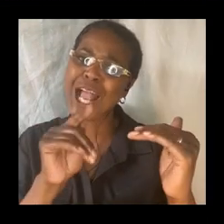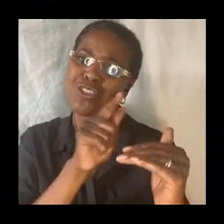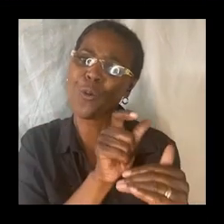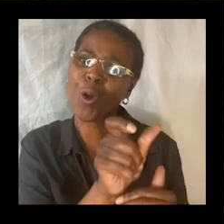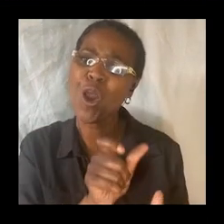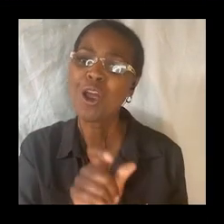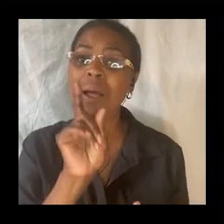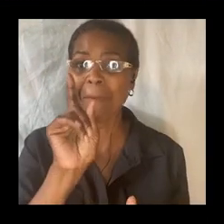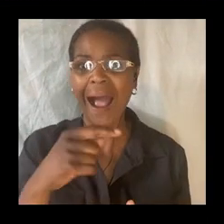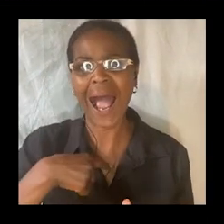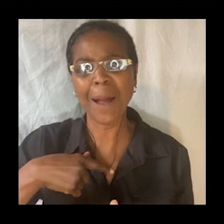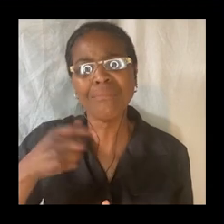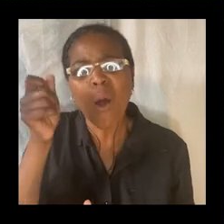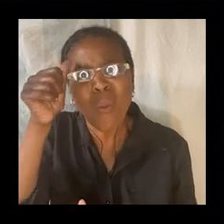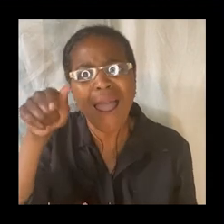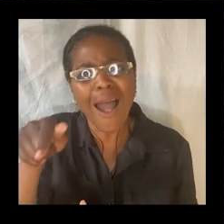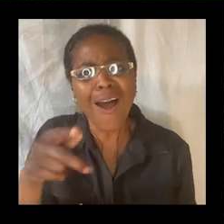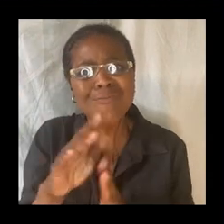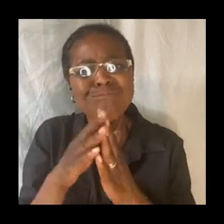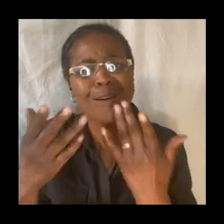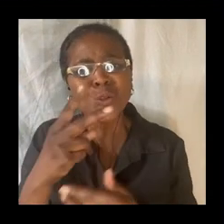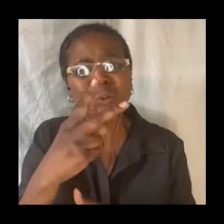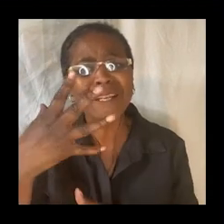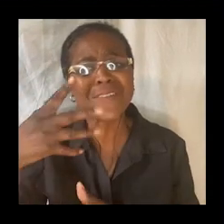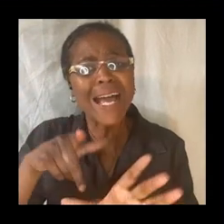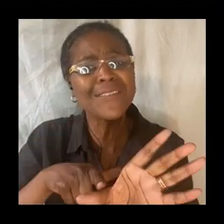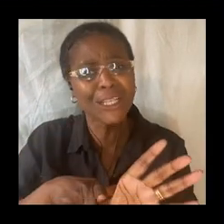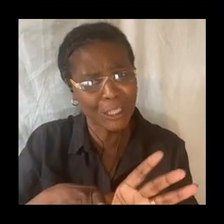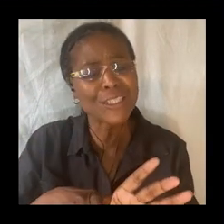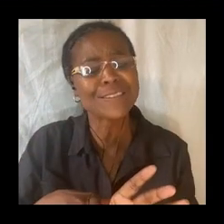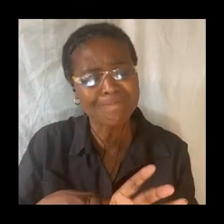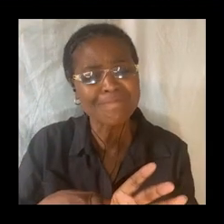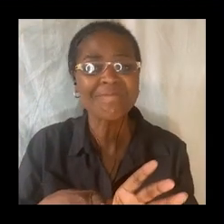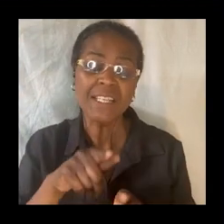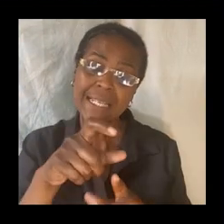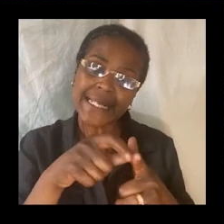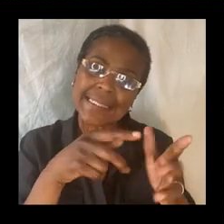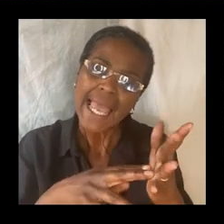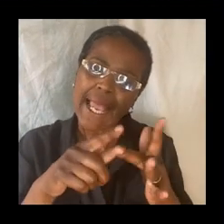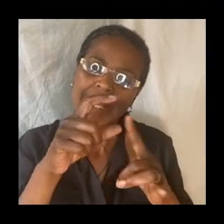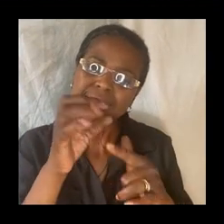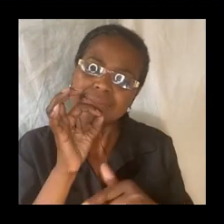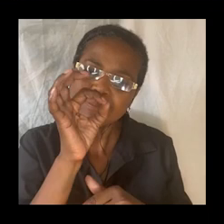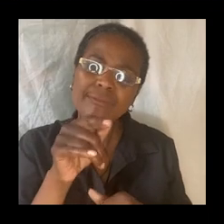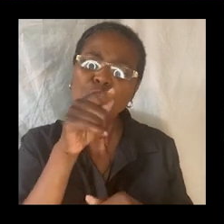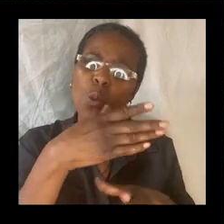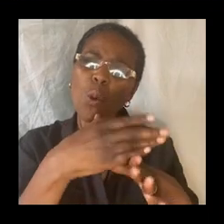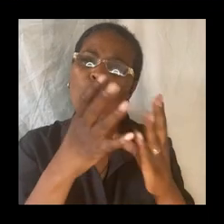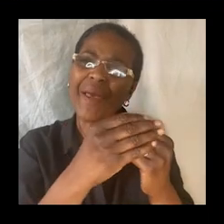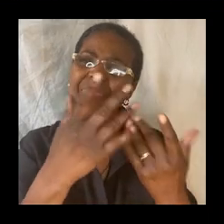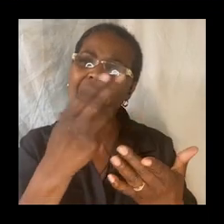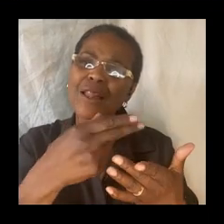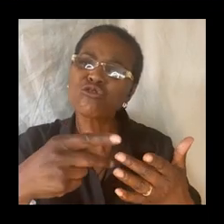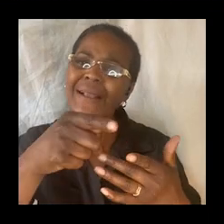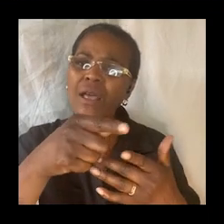in many different ways. And David, you have worked very closely with illustrators on other books.